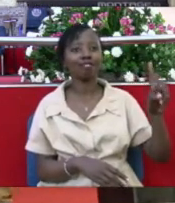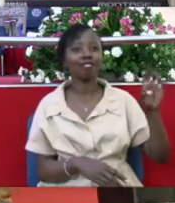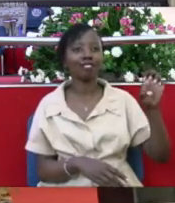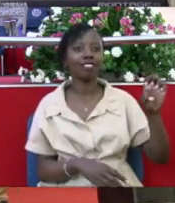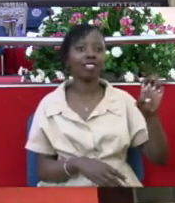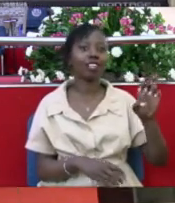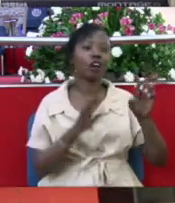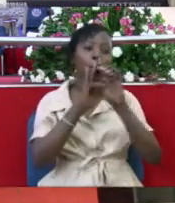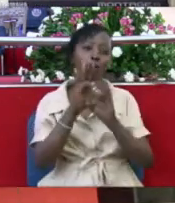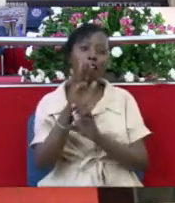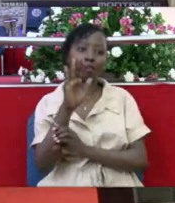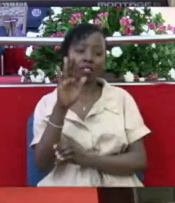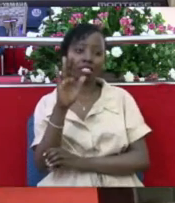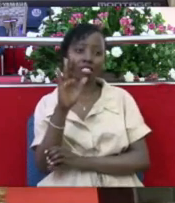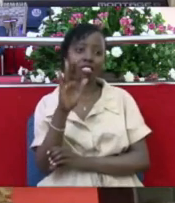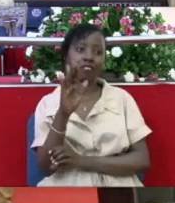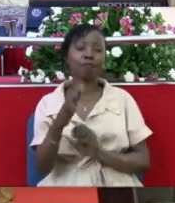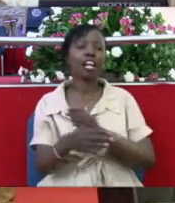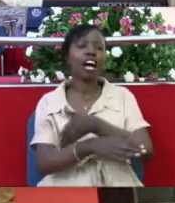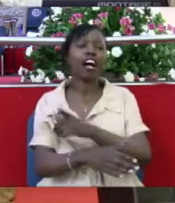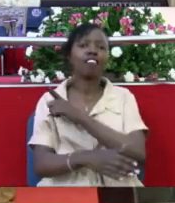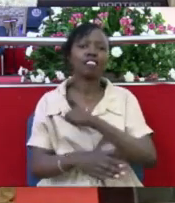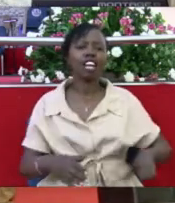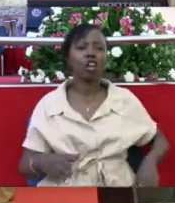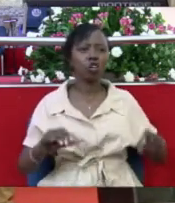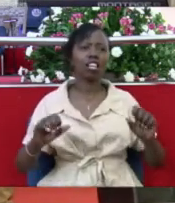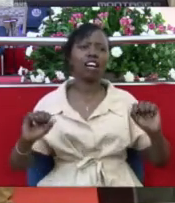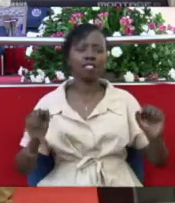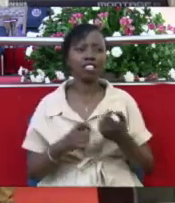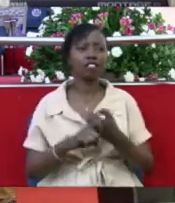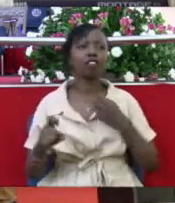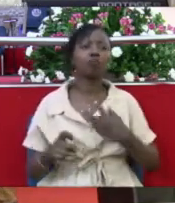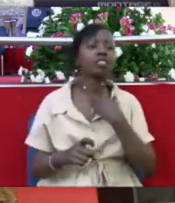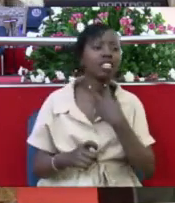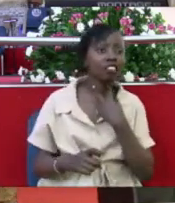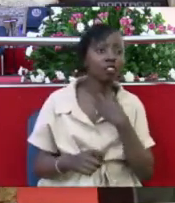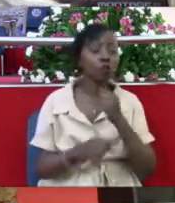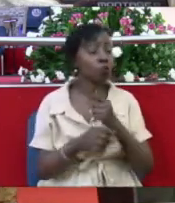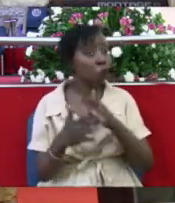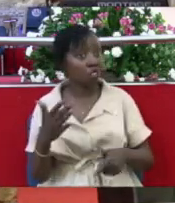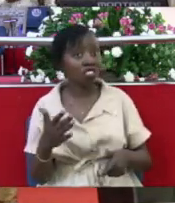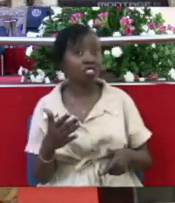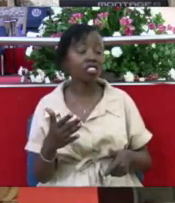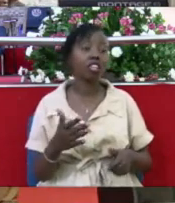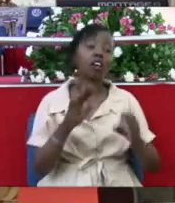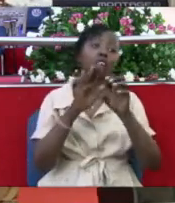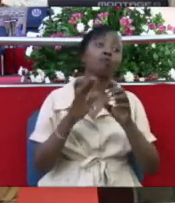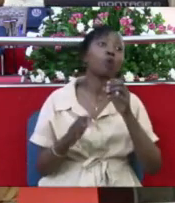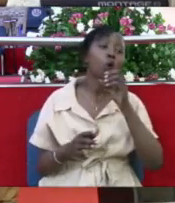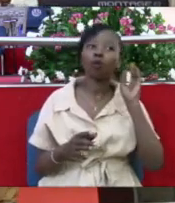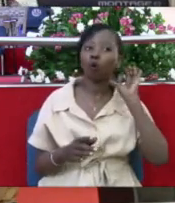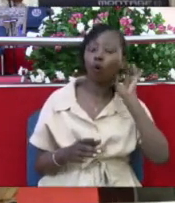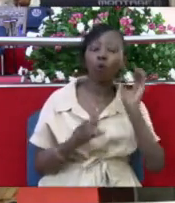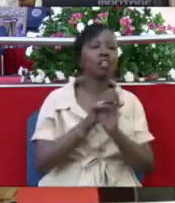them from slavery. Mungu amewaokoa kutoka kwa utumwa. What do they do? Wanafanya nini? They disobey. Wanakosa kutii. Over and